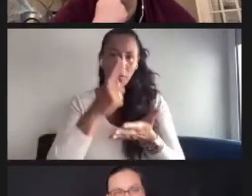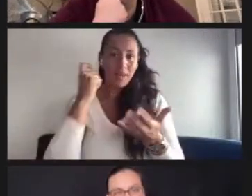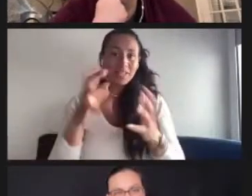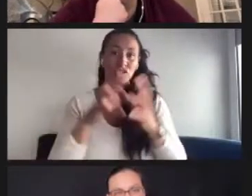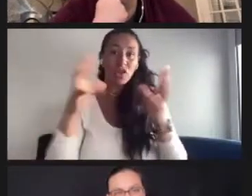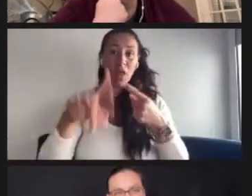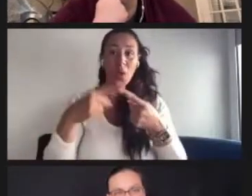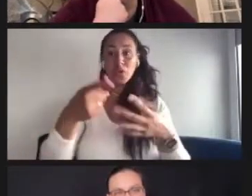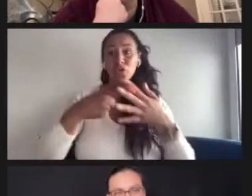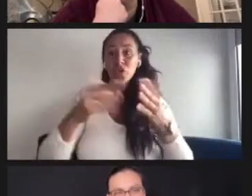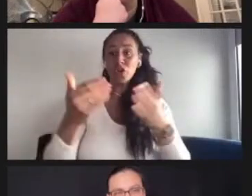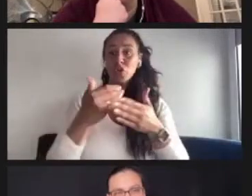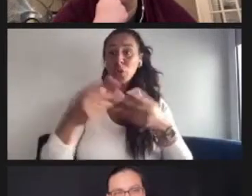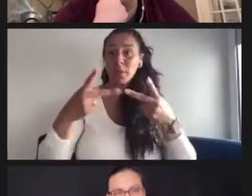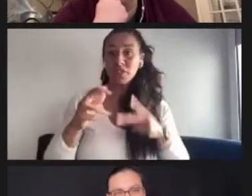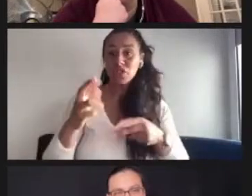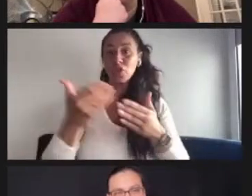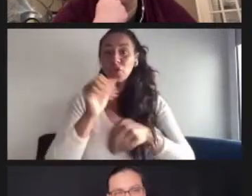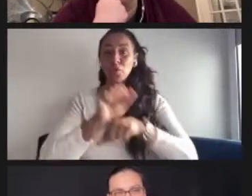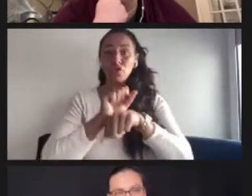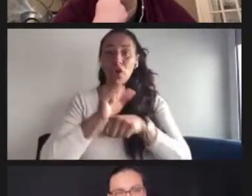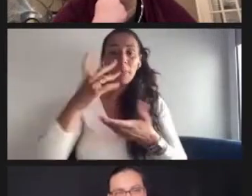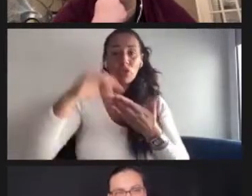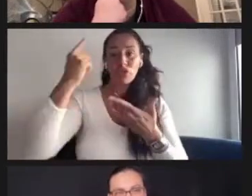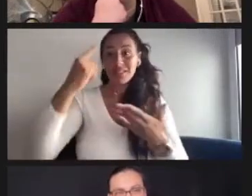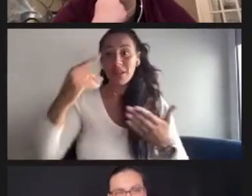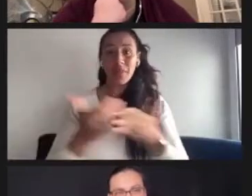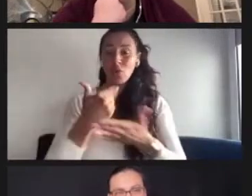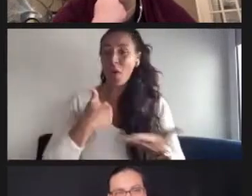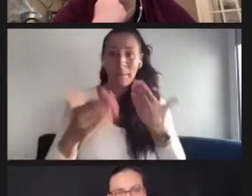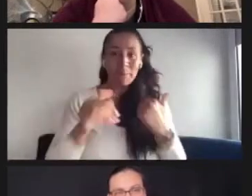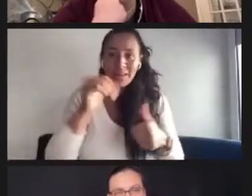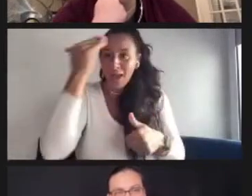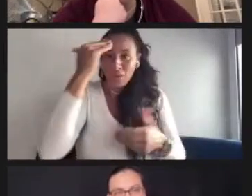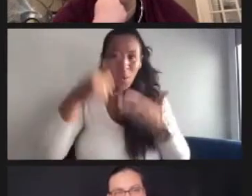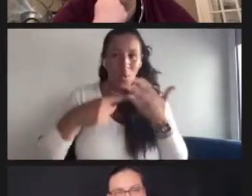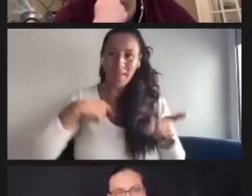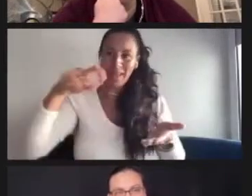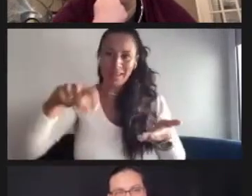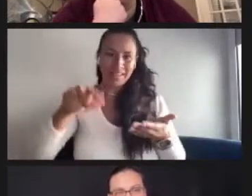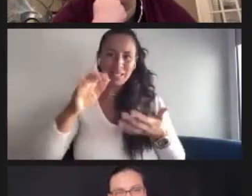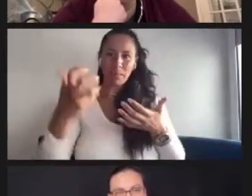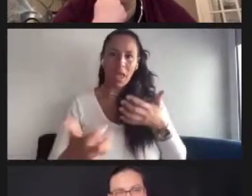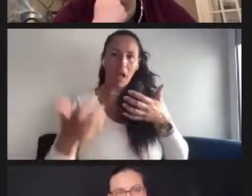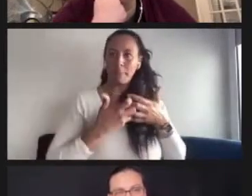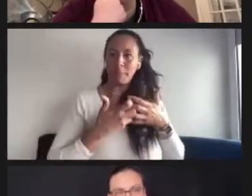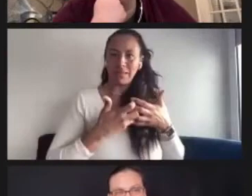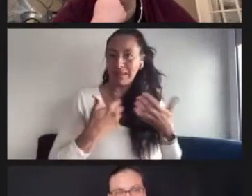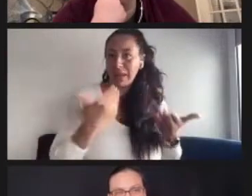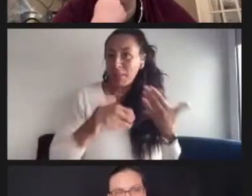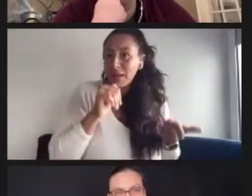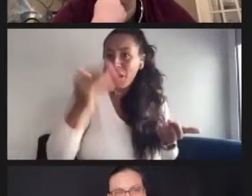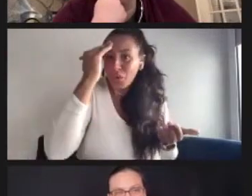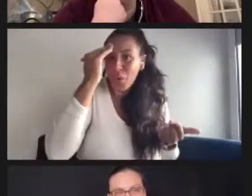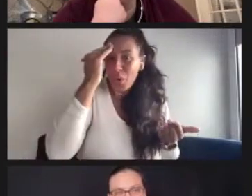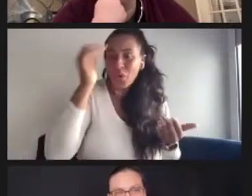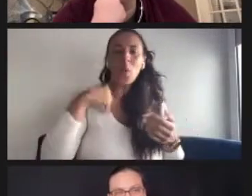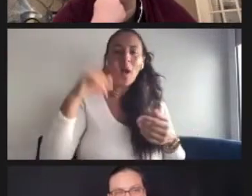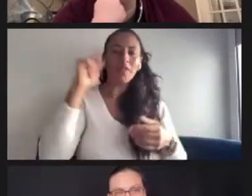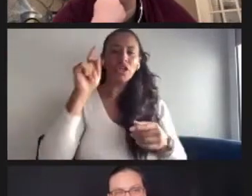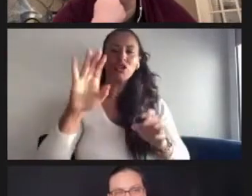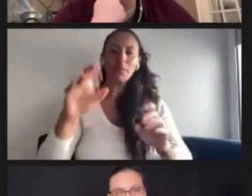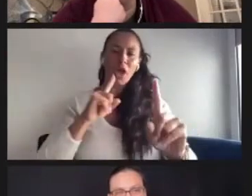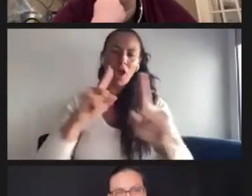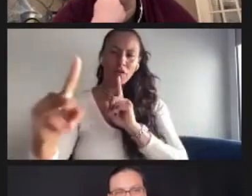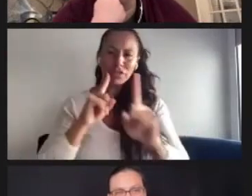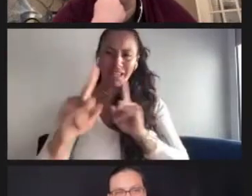position or a new job, or learning something new, I might not know what I need to be accommodated. So I think it should be a conversation and just